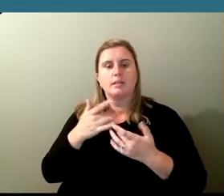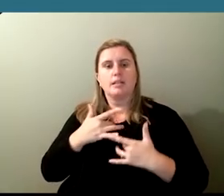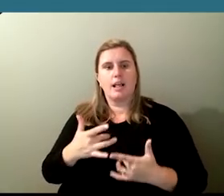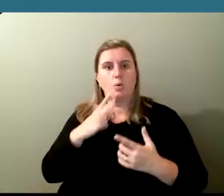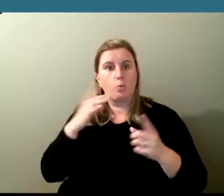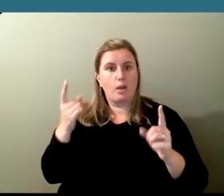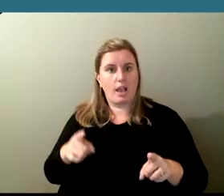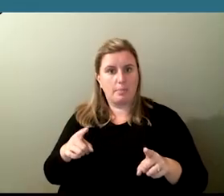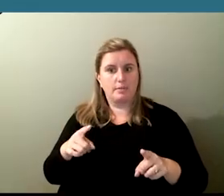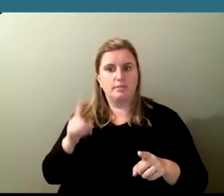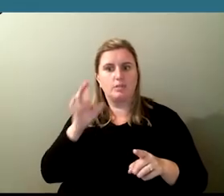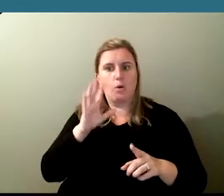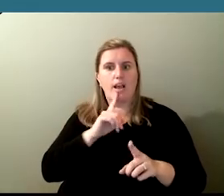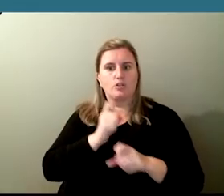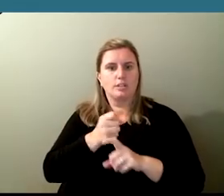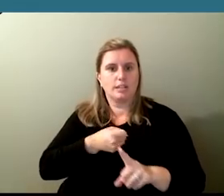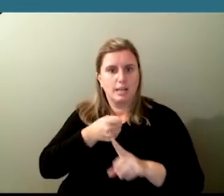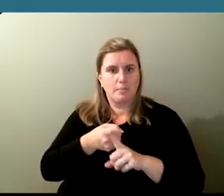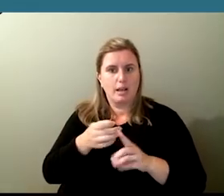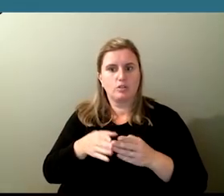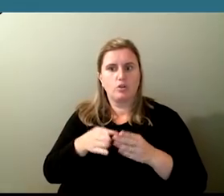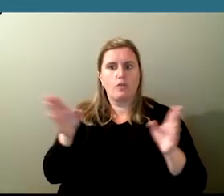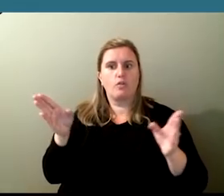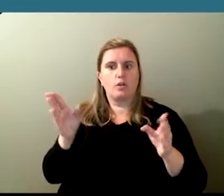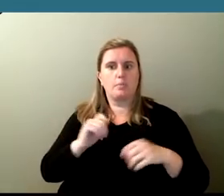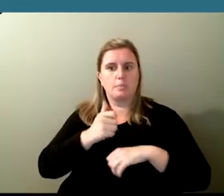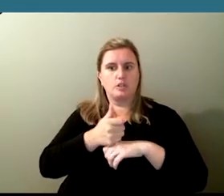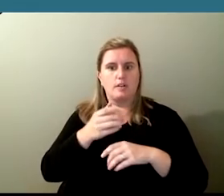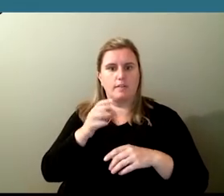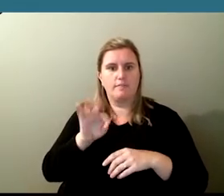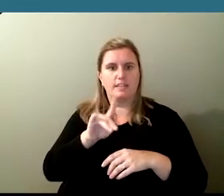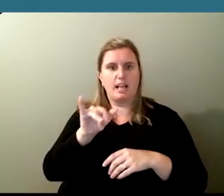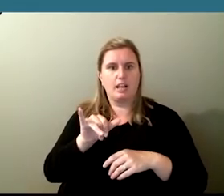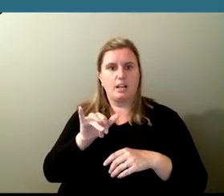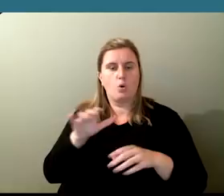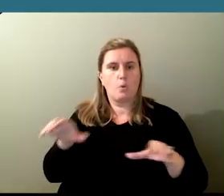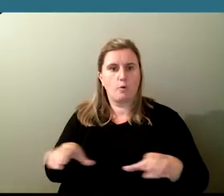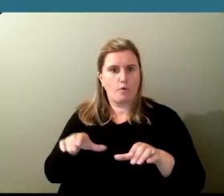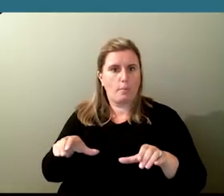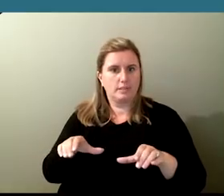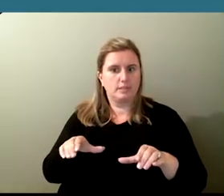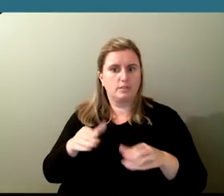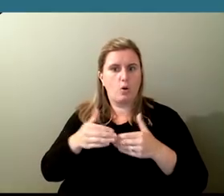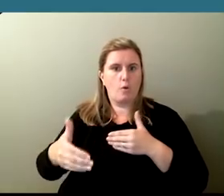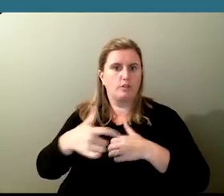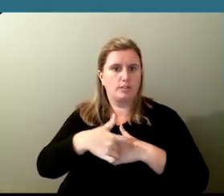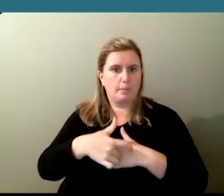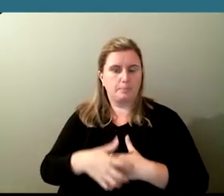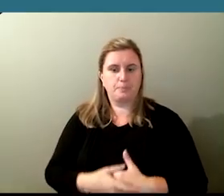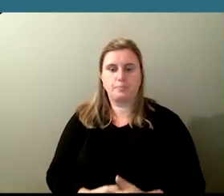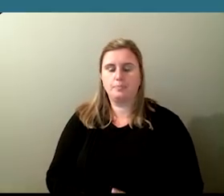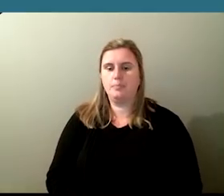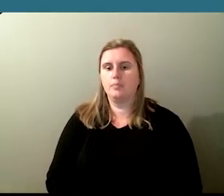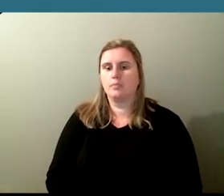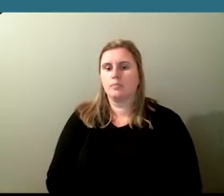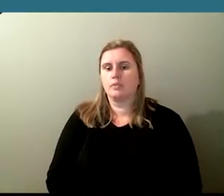happen is that they may actually impact the overall implementation fidelity or performance over time,